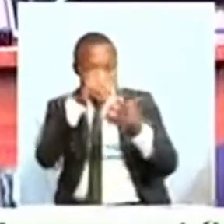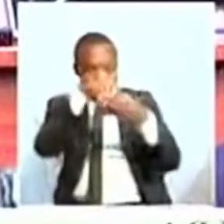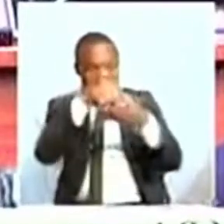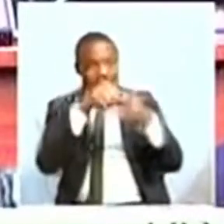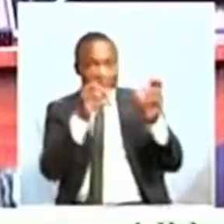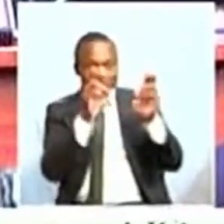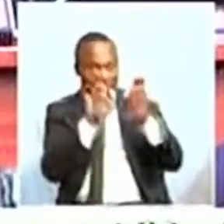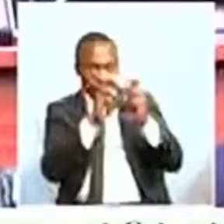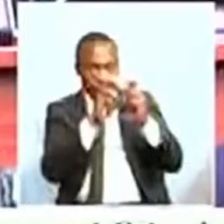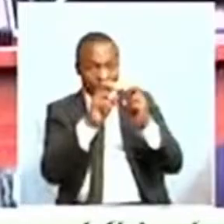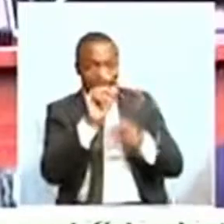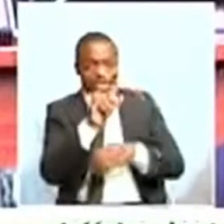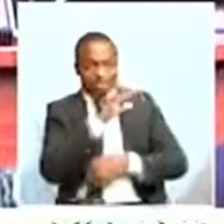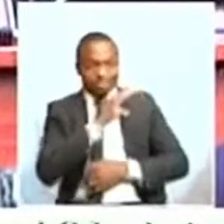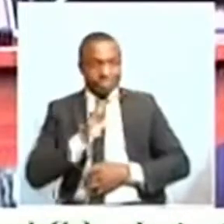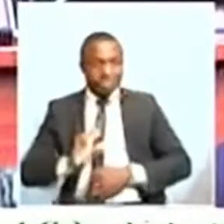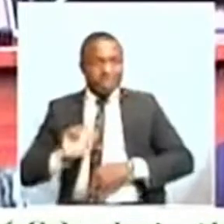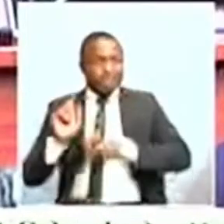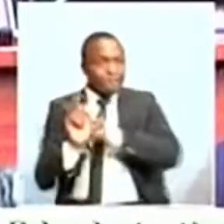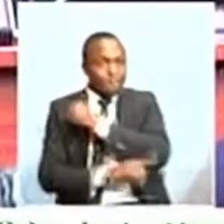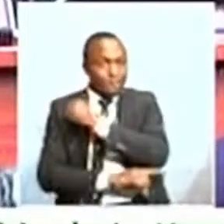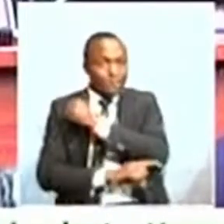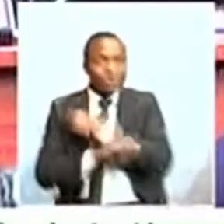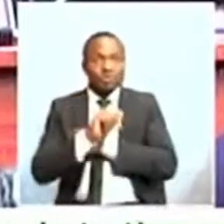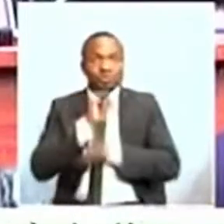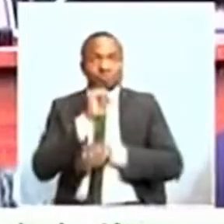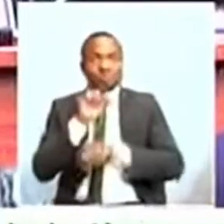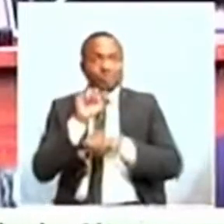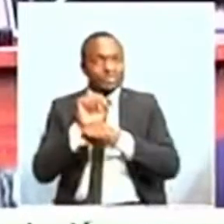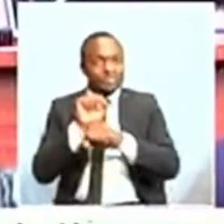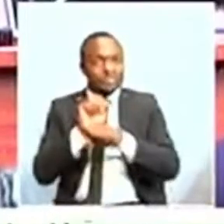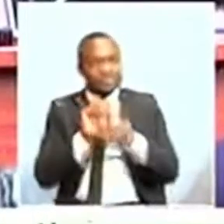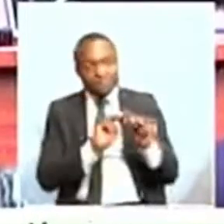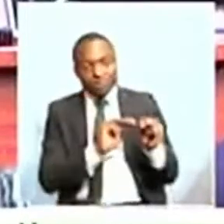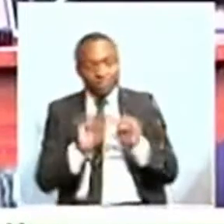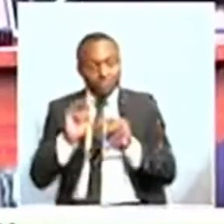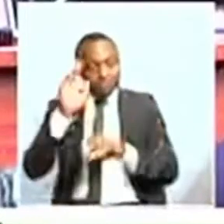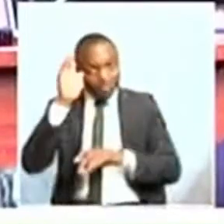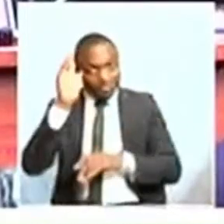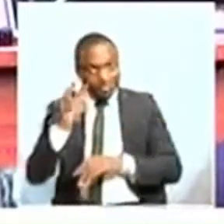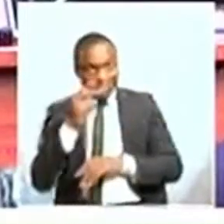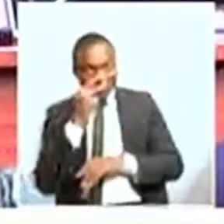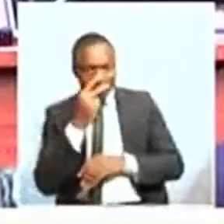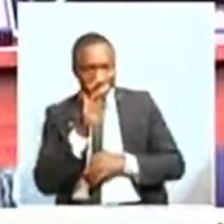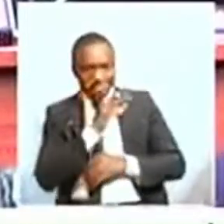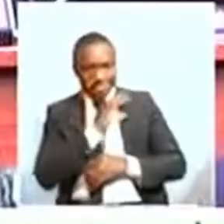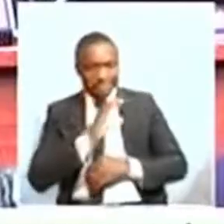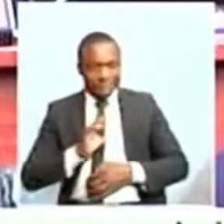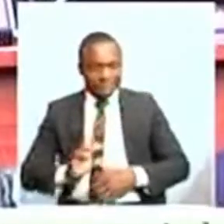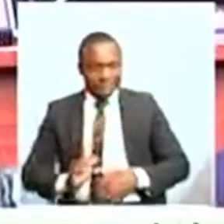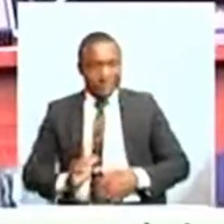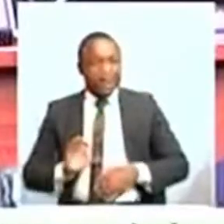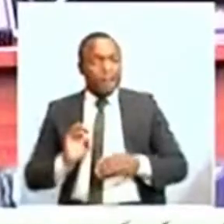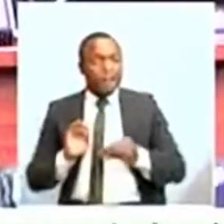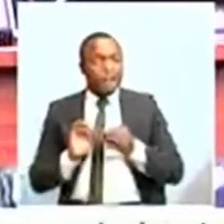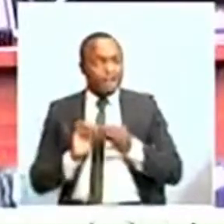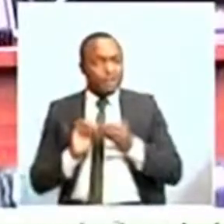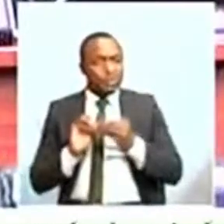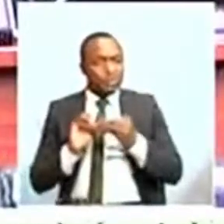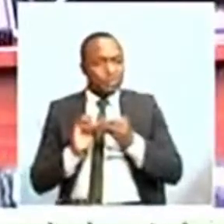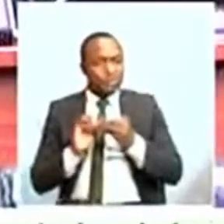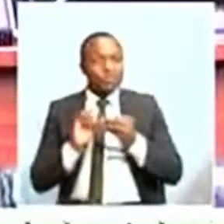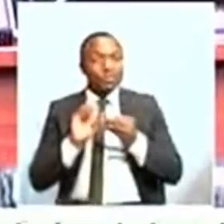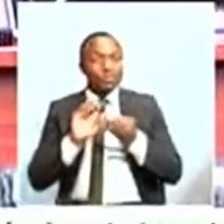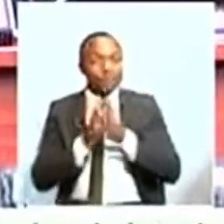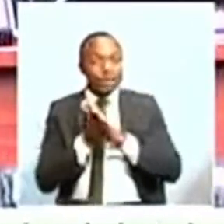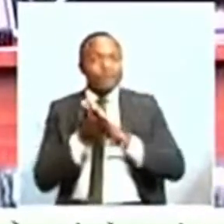So contractors are being punished for non-performance. So moving forward, we are seeing contractors being more and more serious,